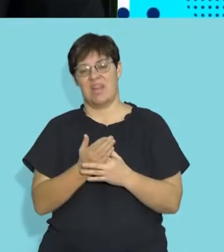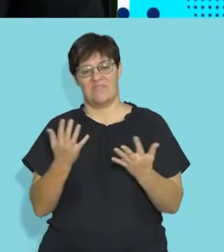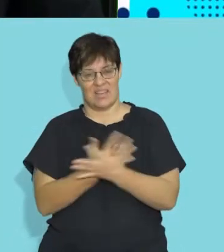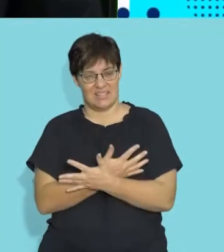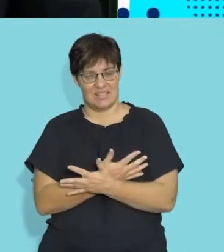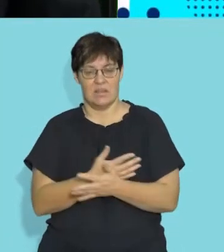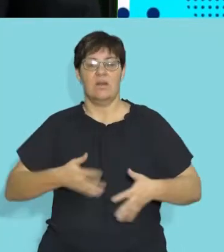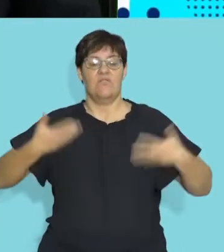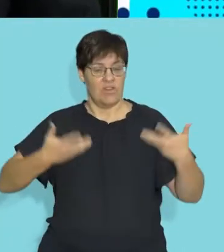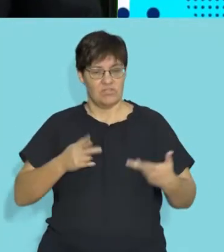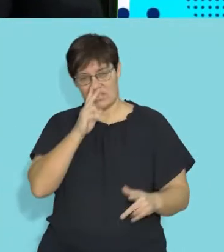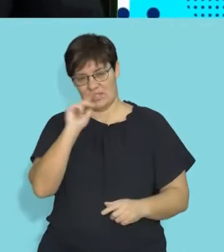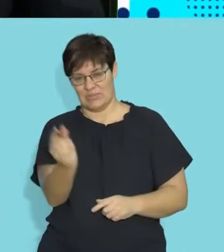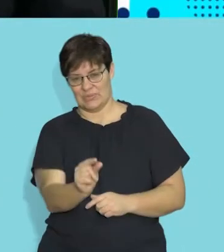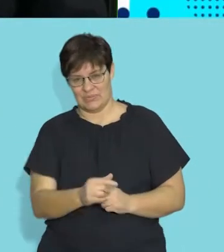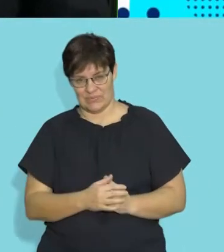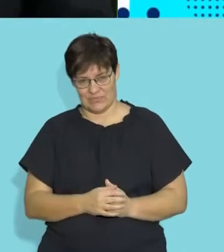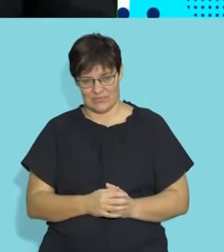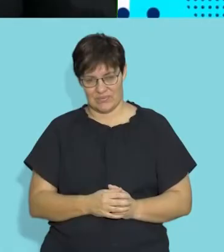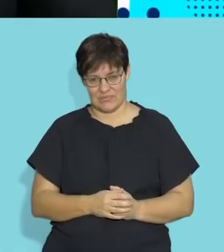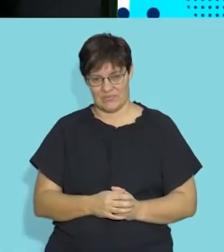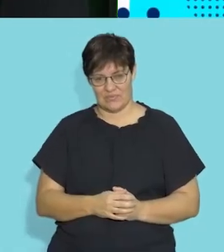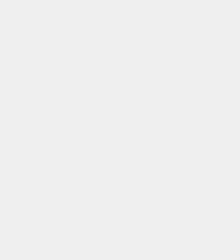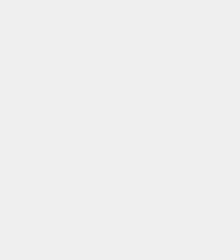break, refresh, and see you just now.